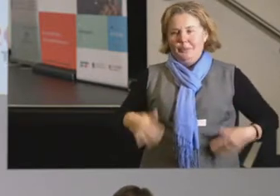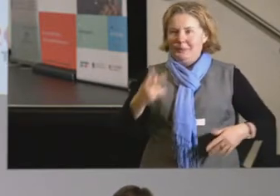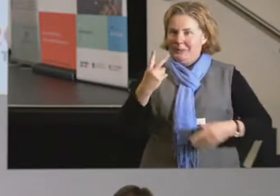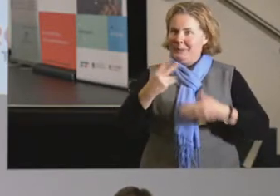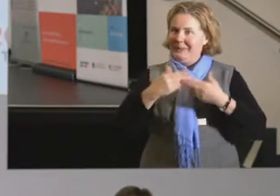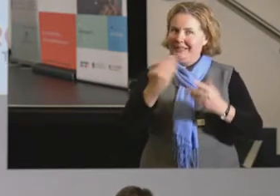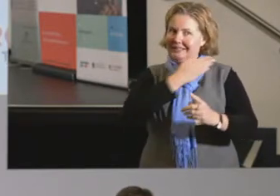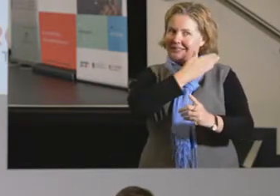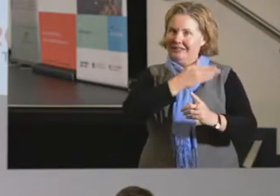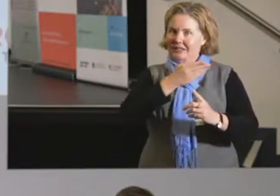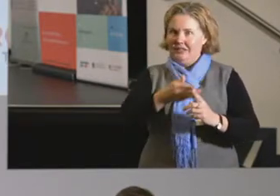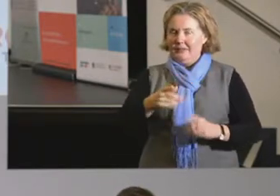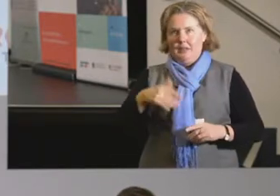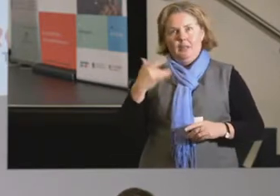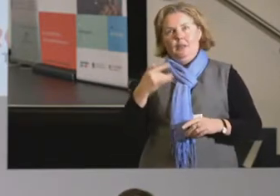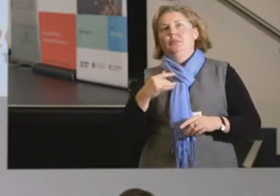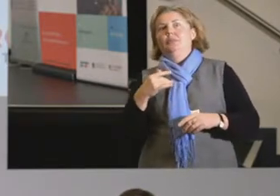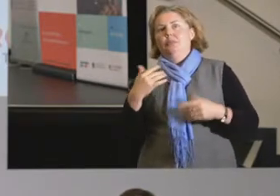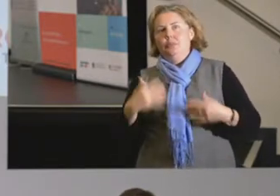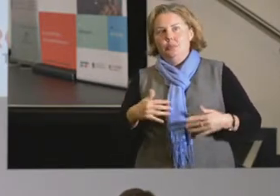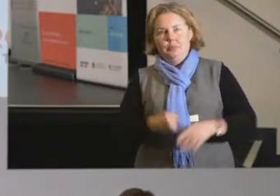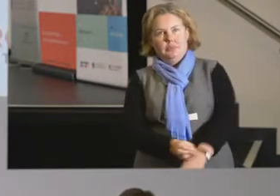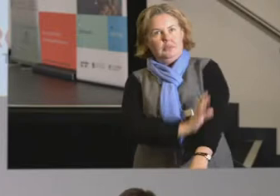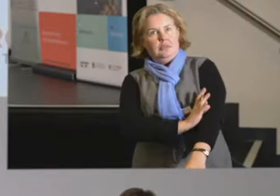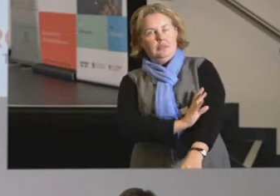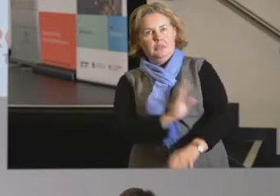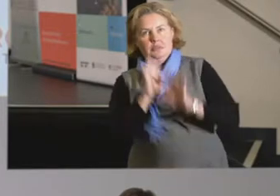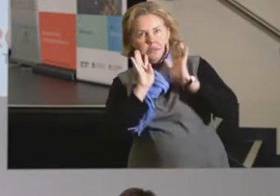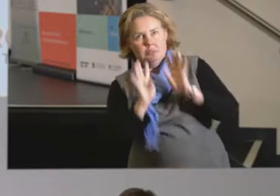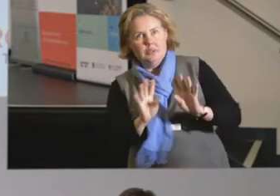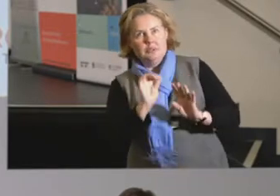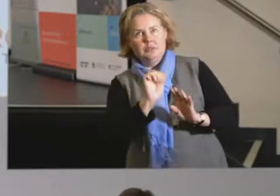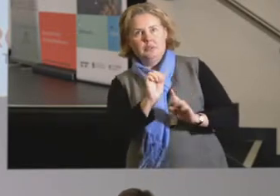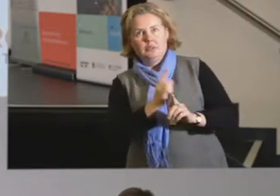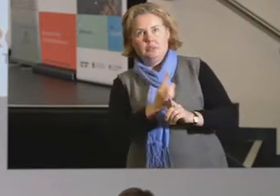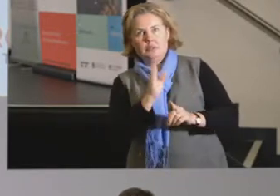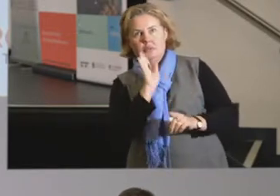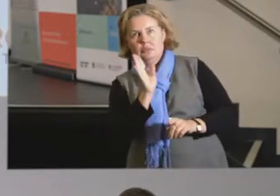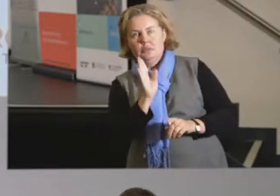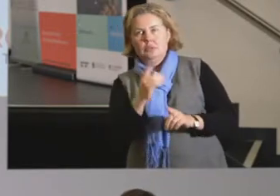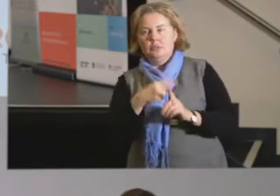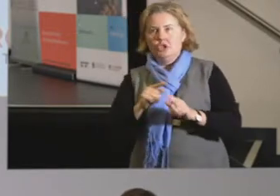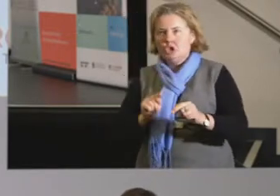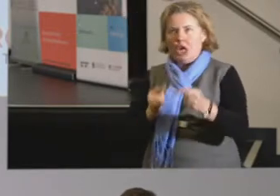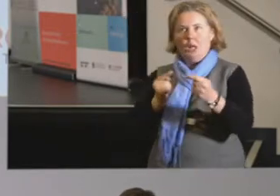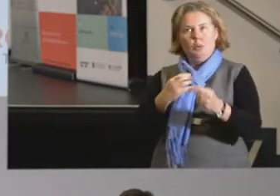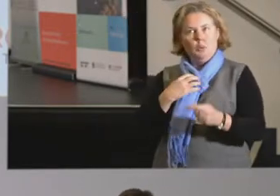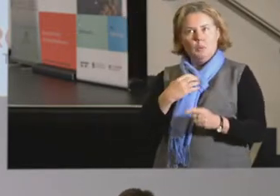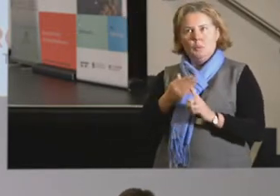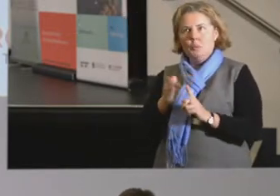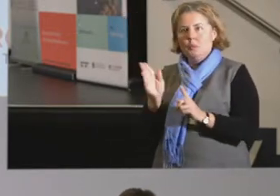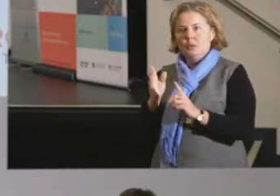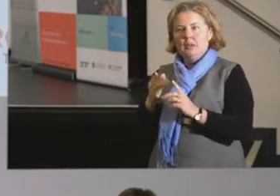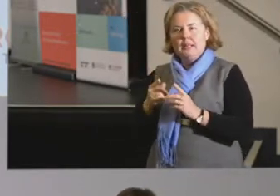both been challenged and inspired by many, you know, quite remarkable presentations,